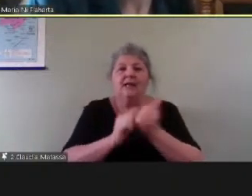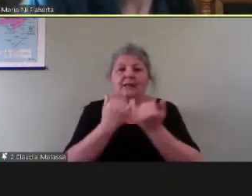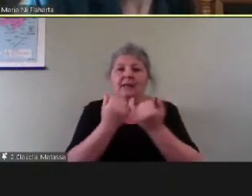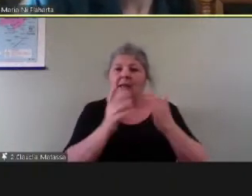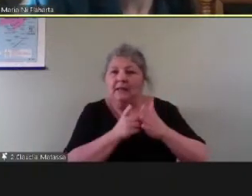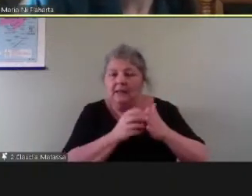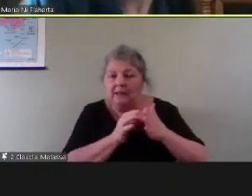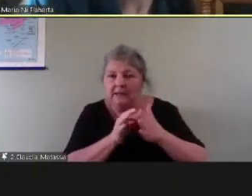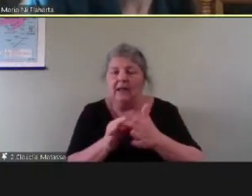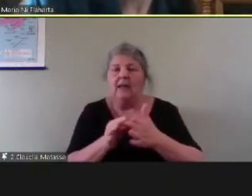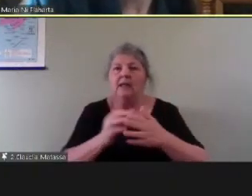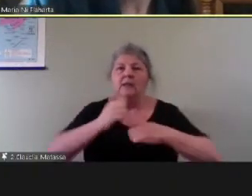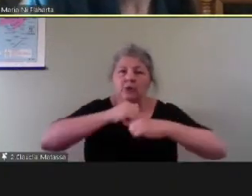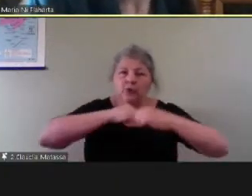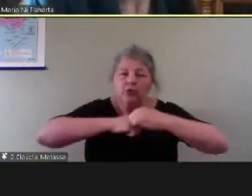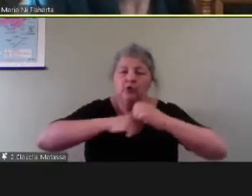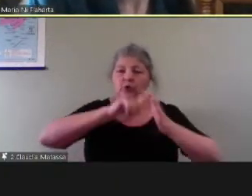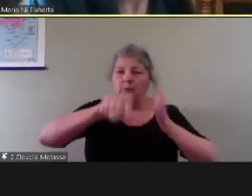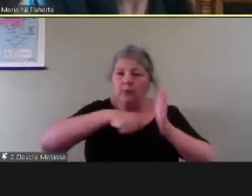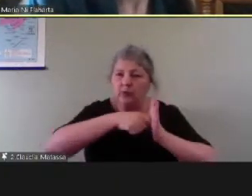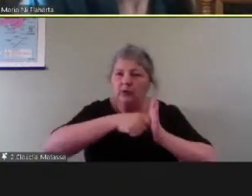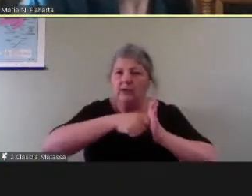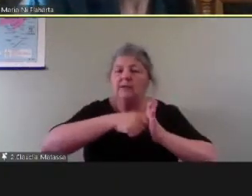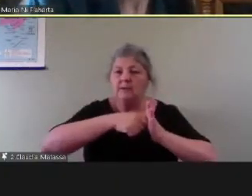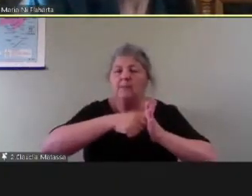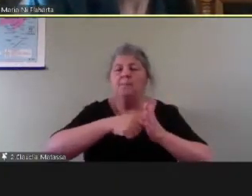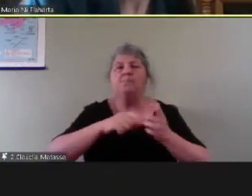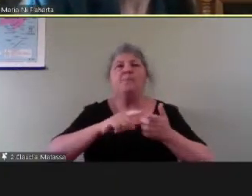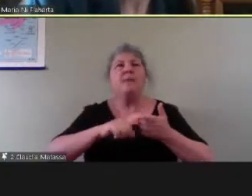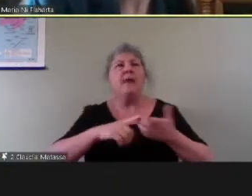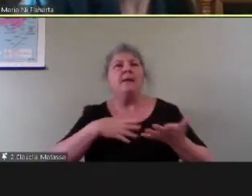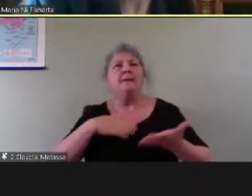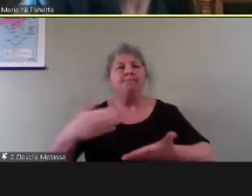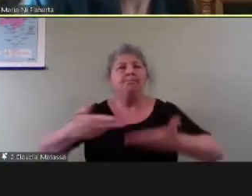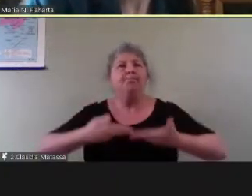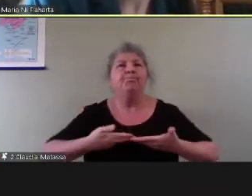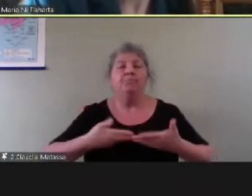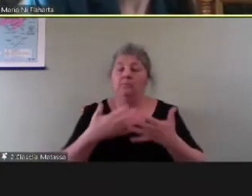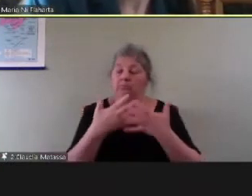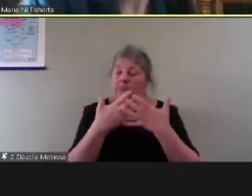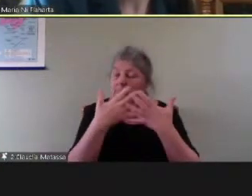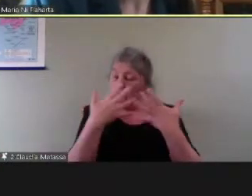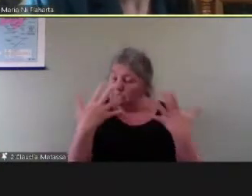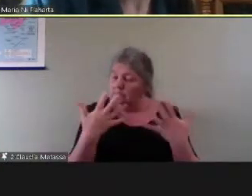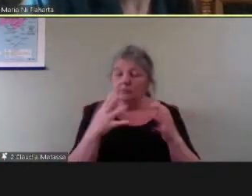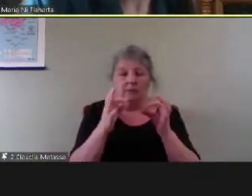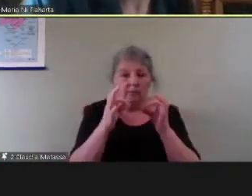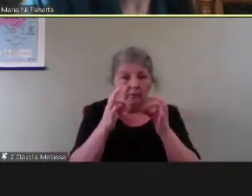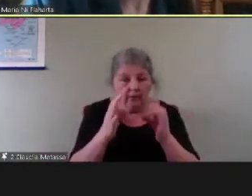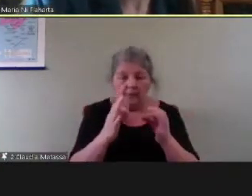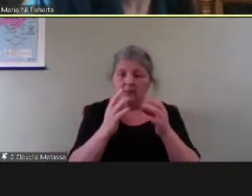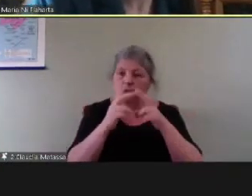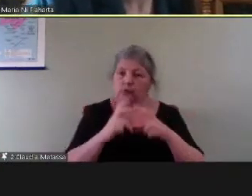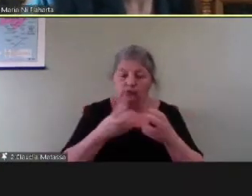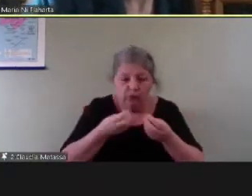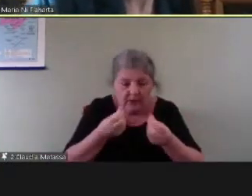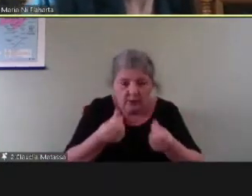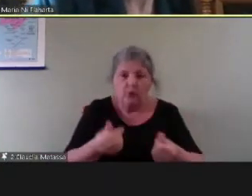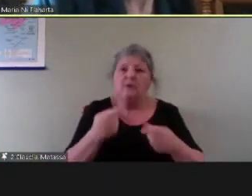guide and structured the project and provided invaluable resources